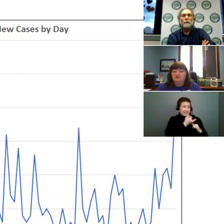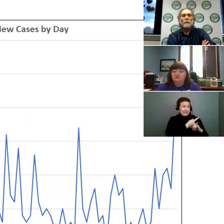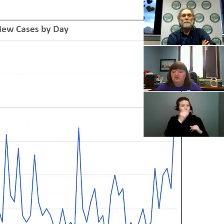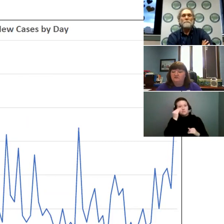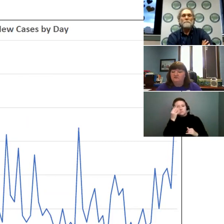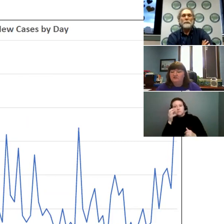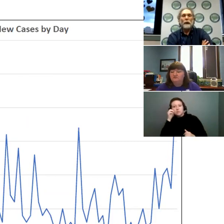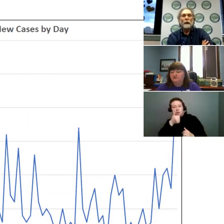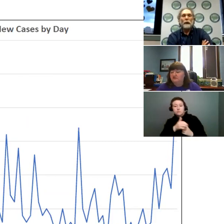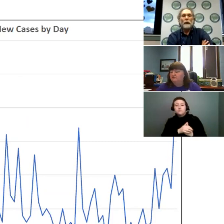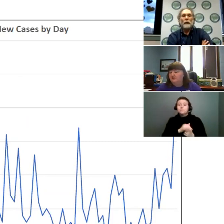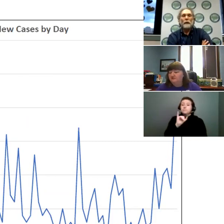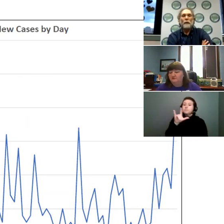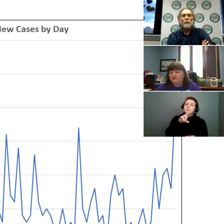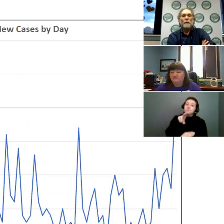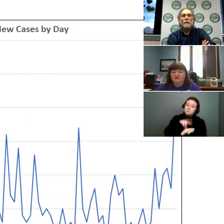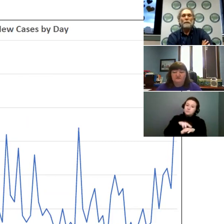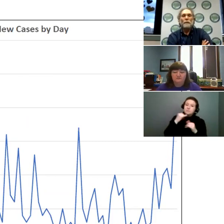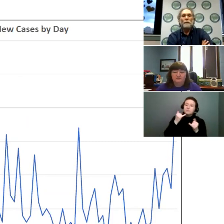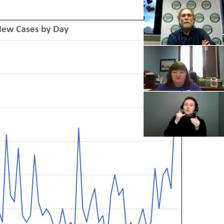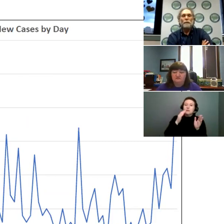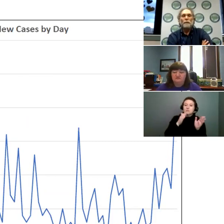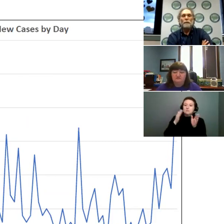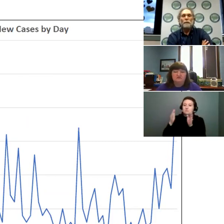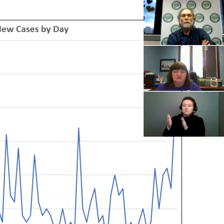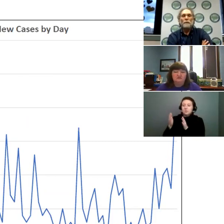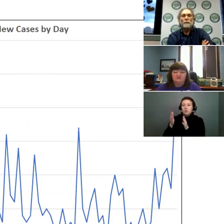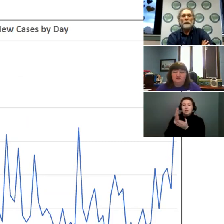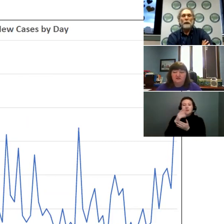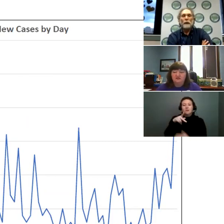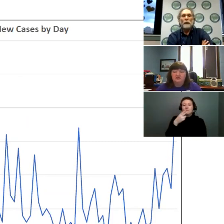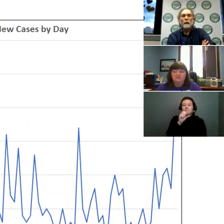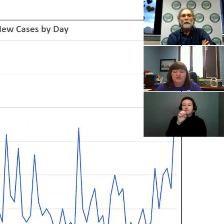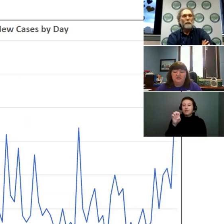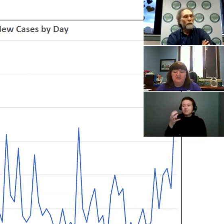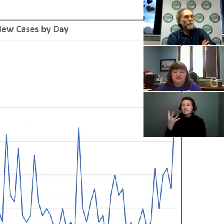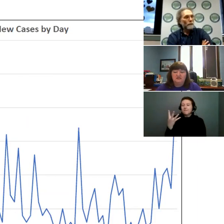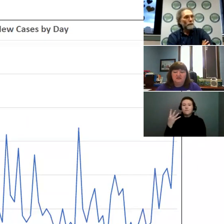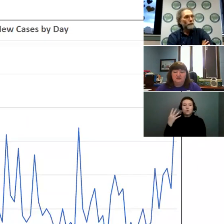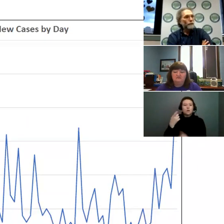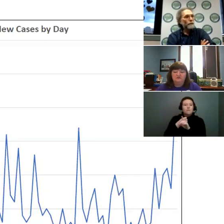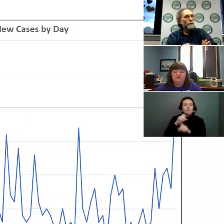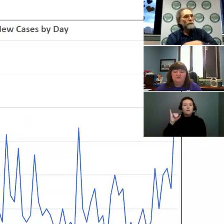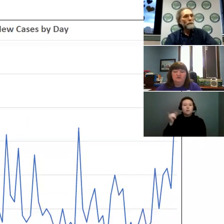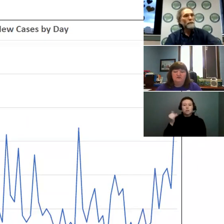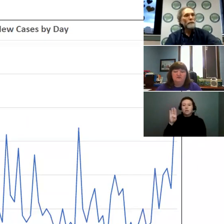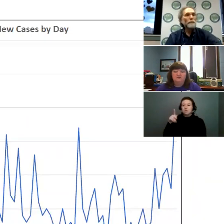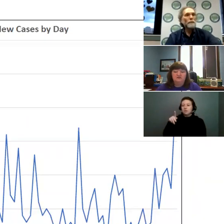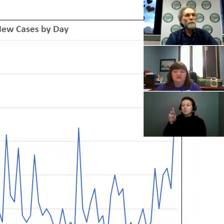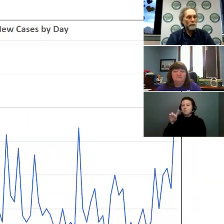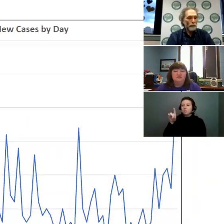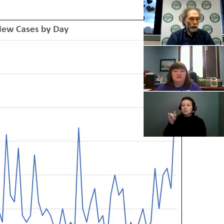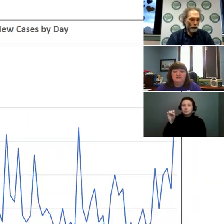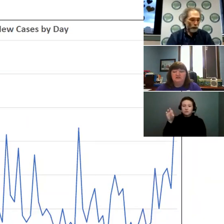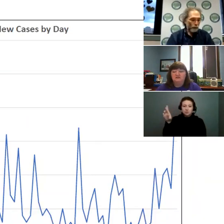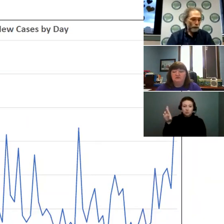And Illinois, of course, is moving to phase 4 of Governor Pritzker's Restore Illinois plan today, and for the most part,